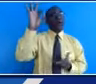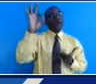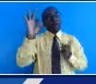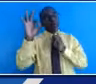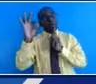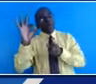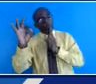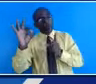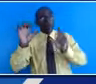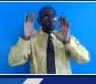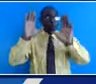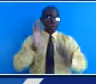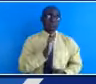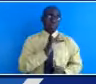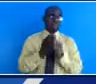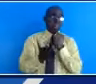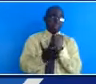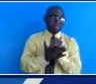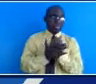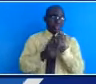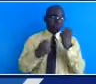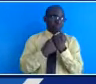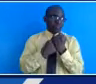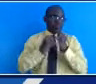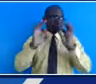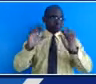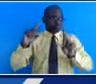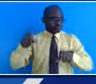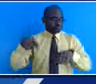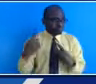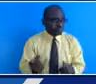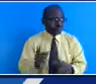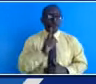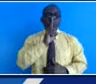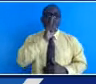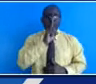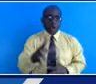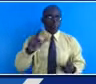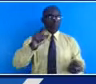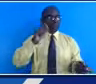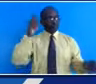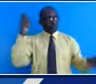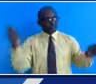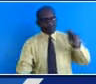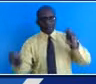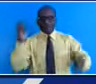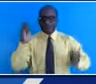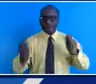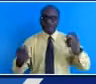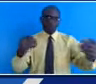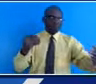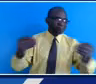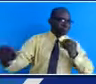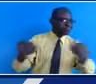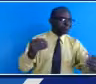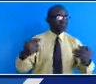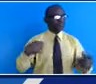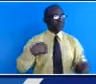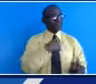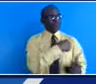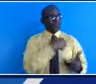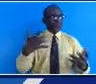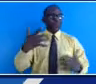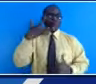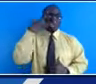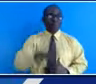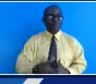adjustments. We're lucky, I think, in the food industry that we're already very, very cautious. We're already held to a higher standard, you know, with the Board of Health.